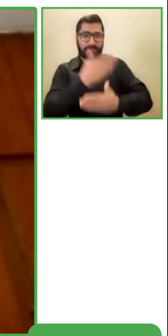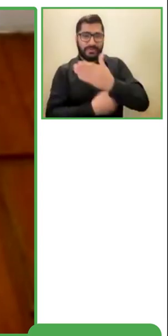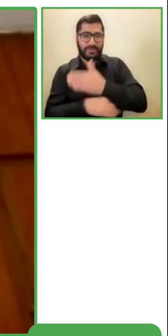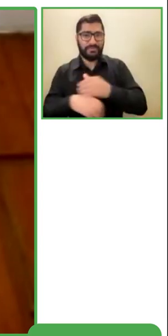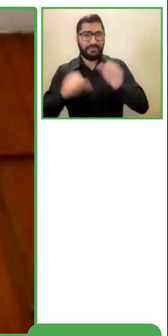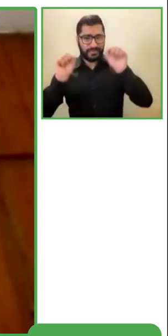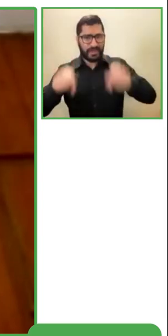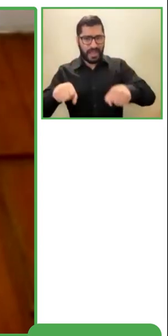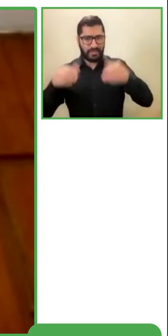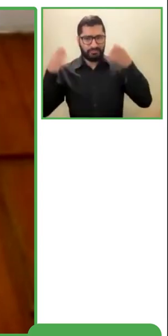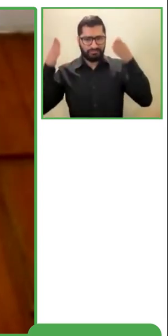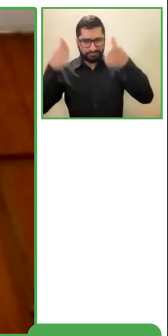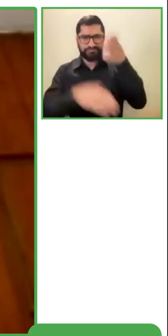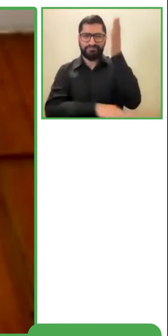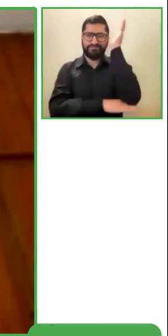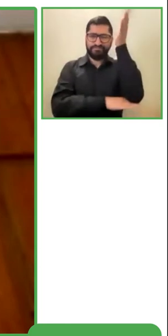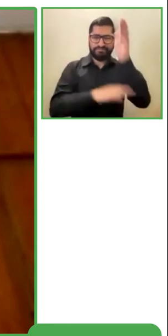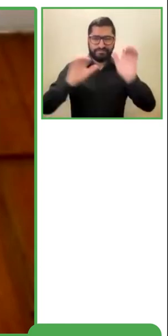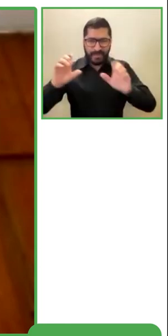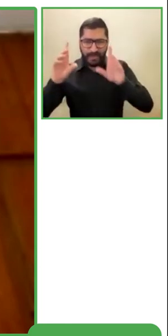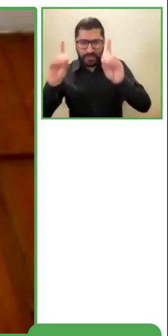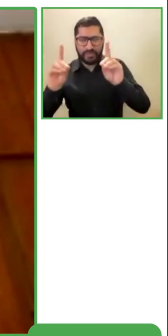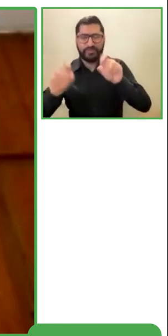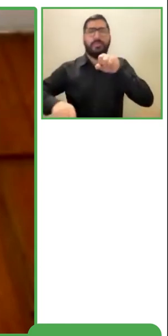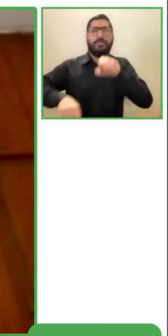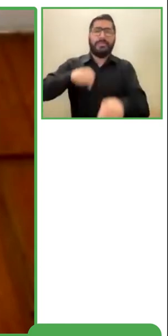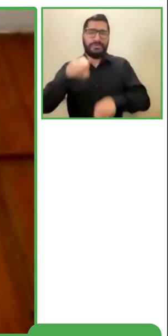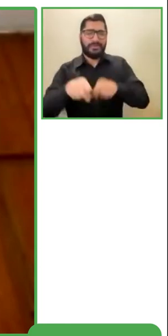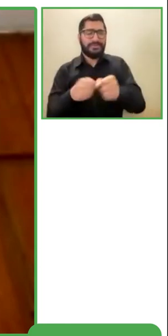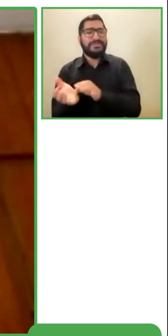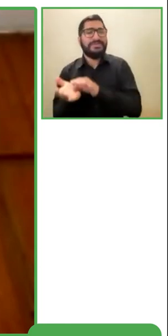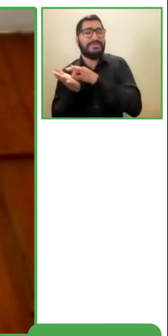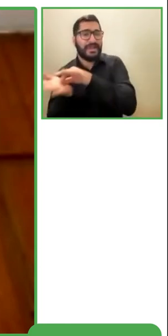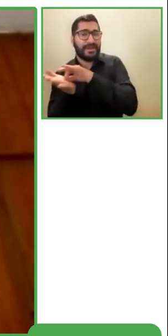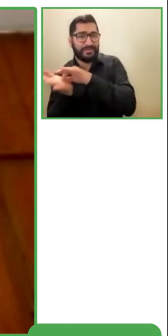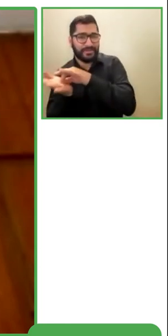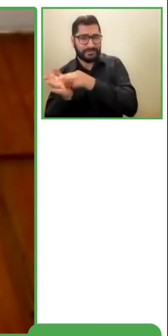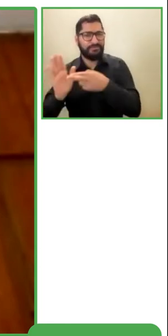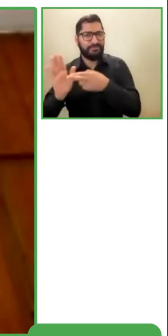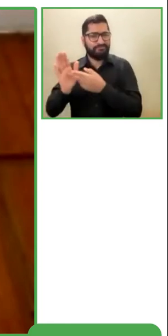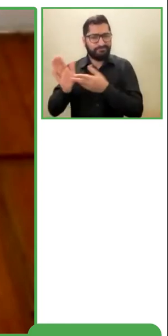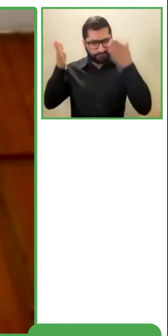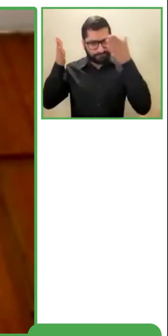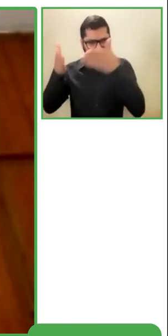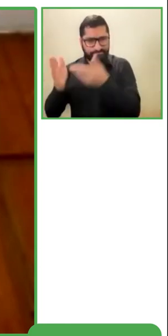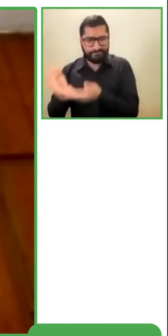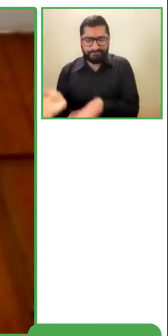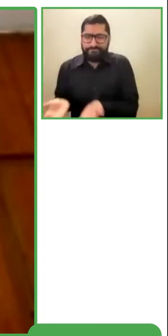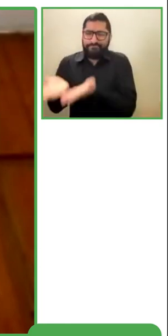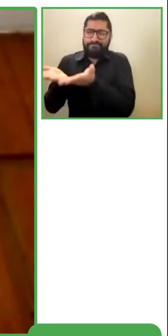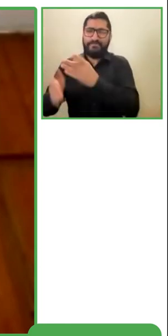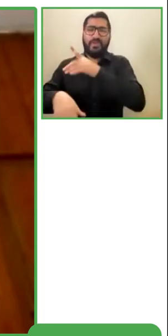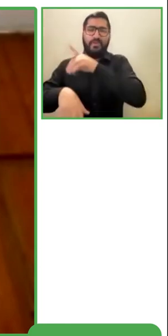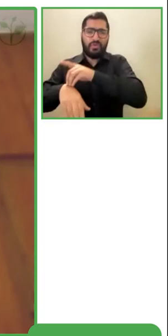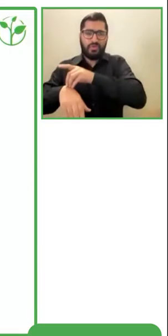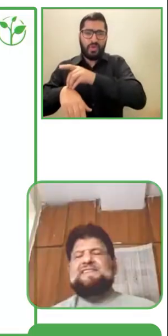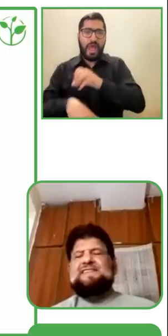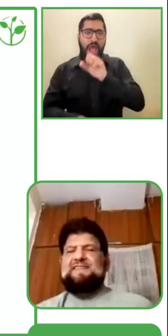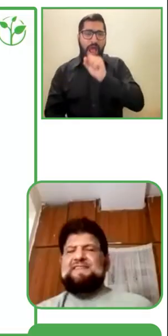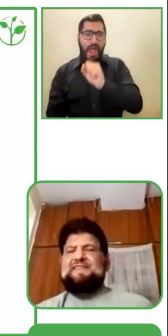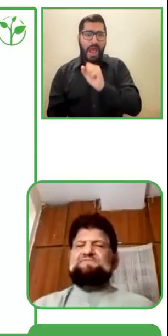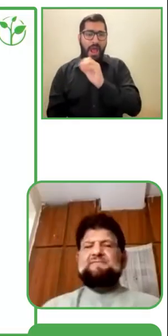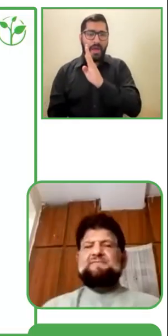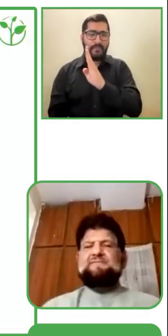is Dr. Bazir Turiale from Afghan Amputee Bicycles for Rehabilitation and Recreation, AABRAR,